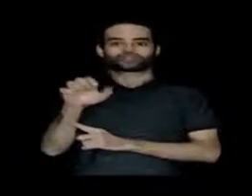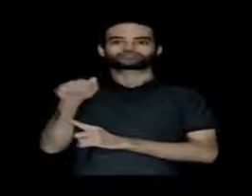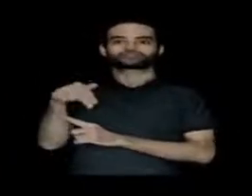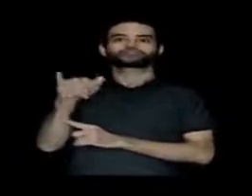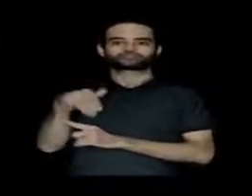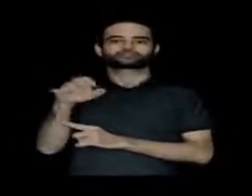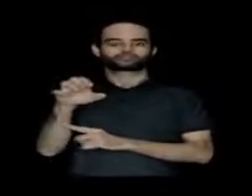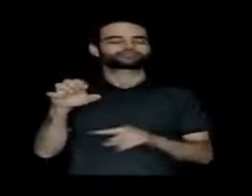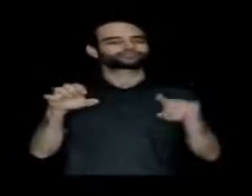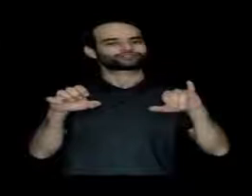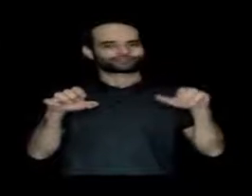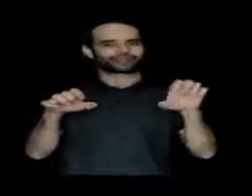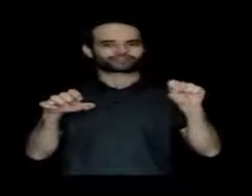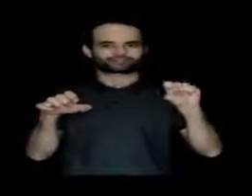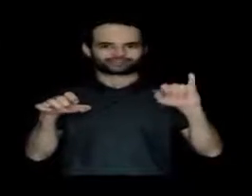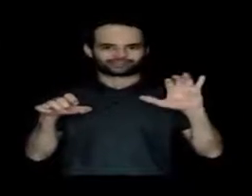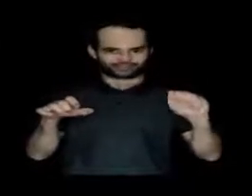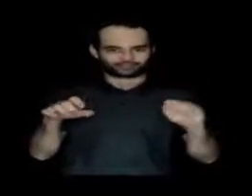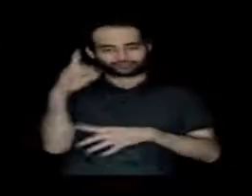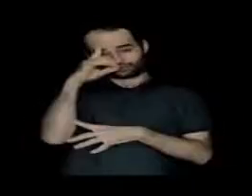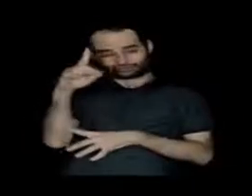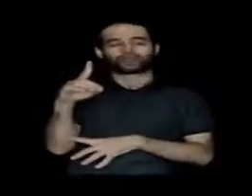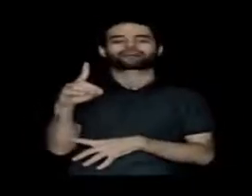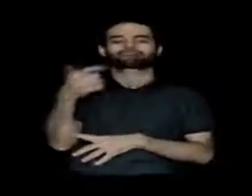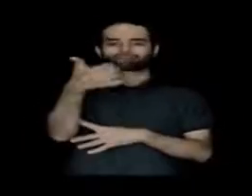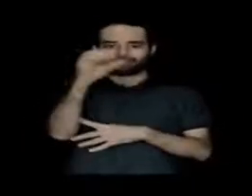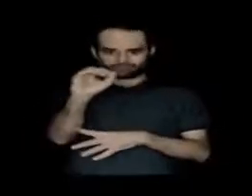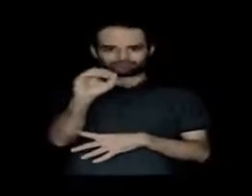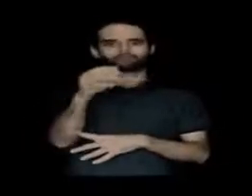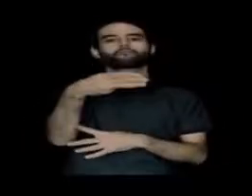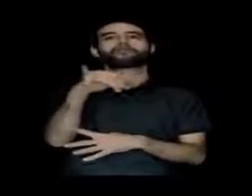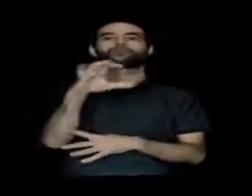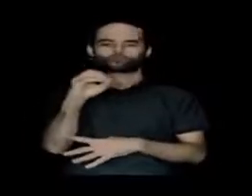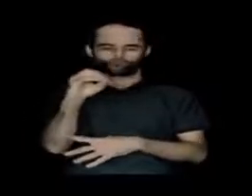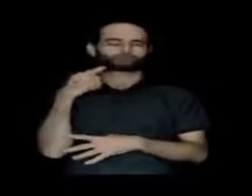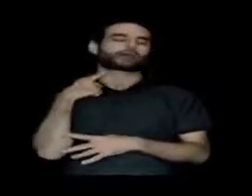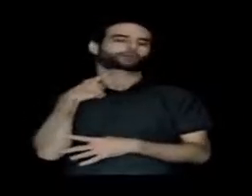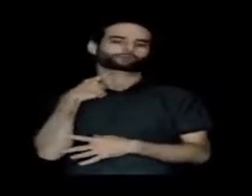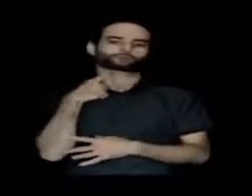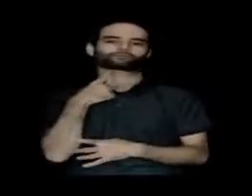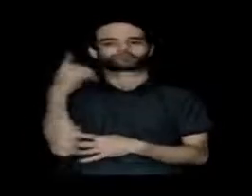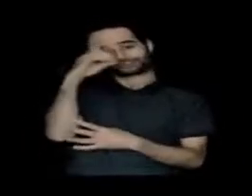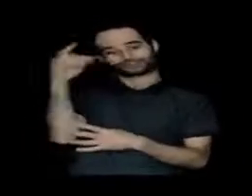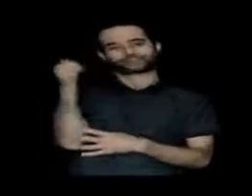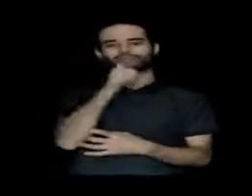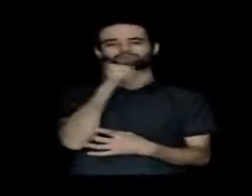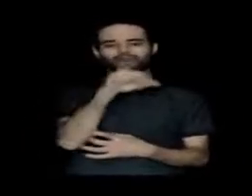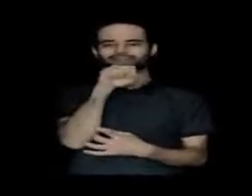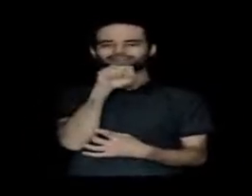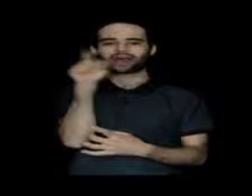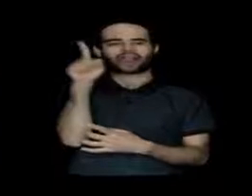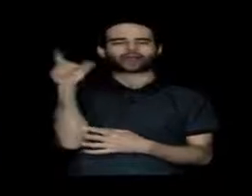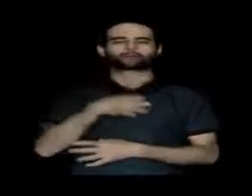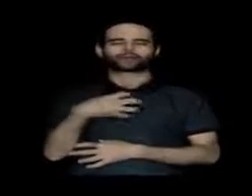Those that were going to visit, they looked at the girls, they thought that I was not the mother. They didn't know I was the mother.